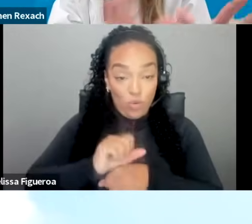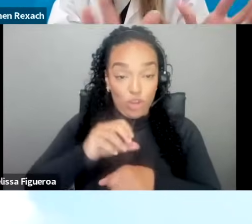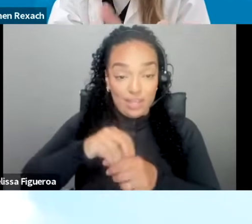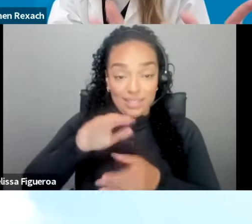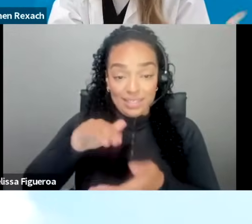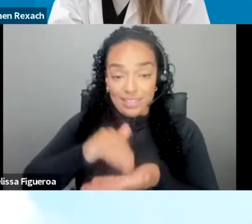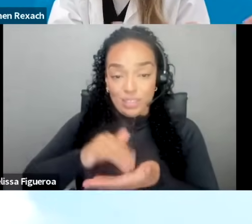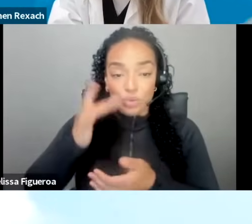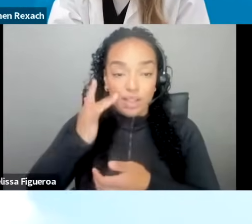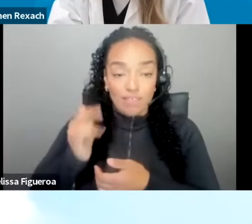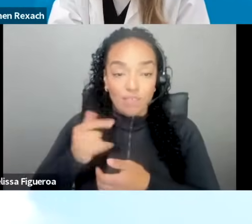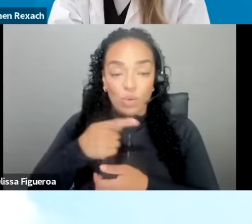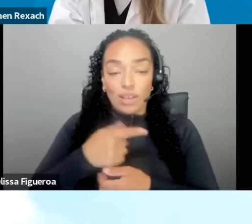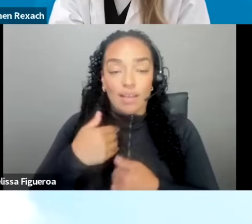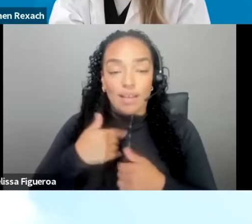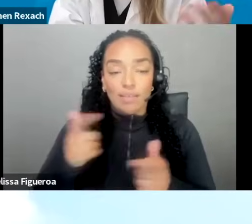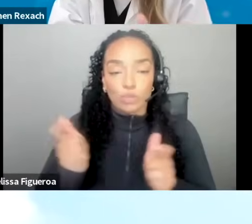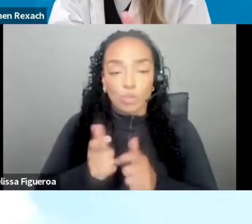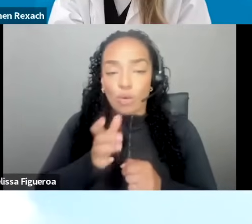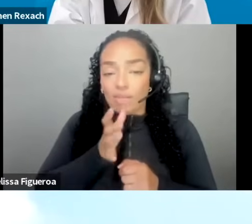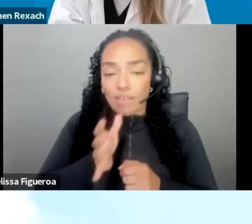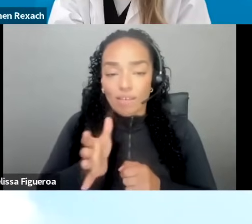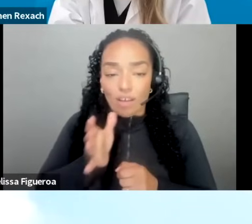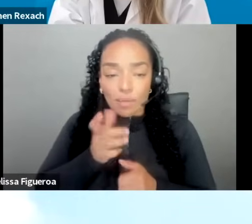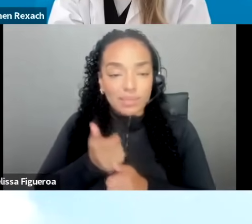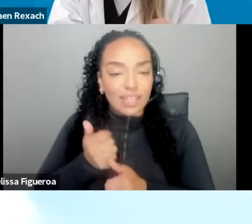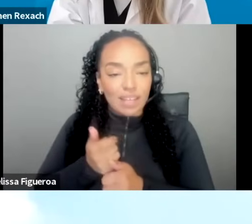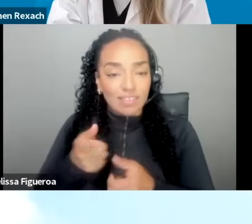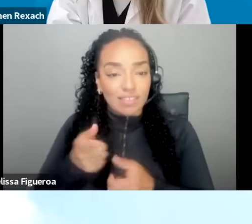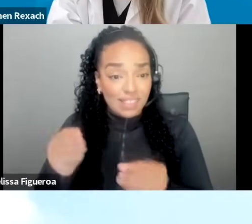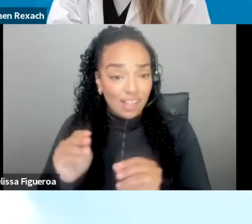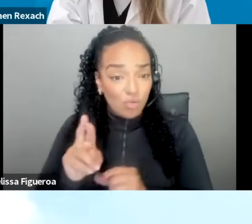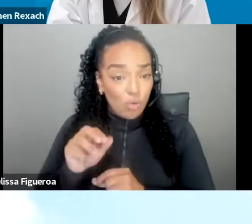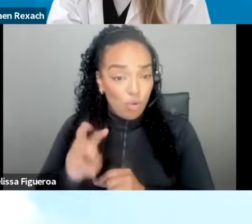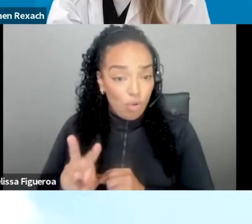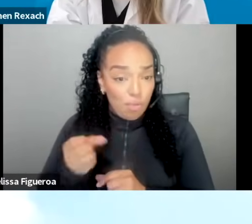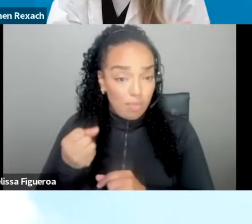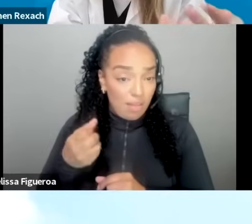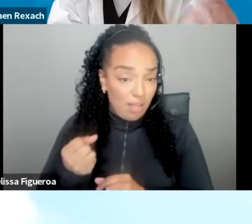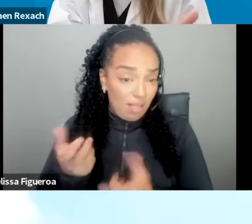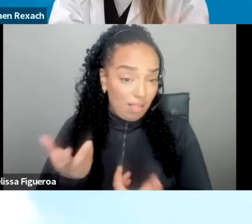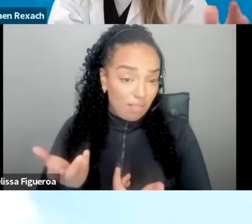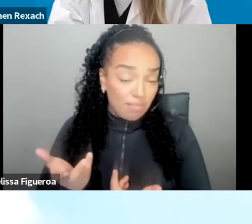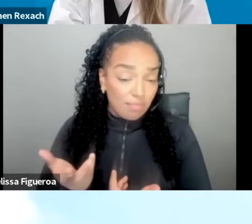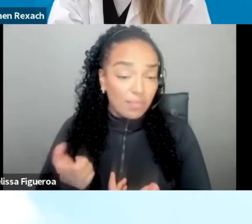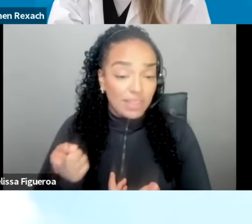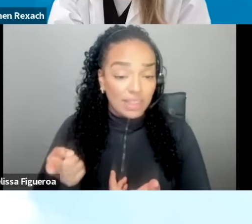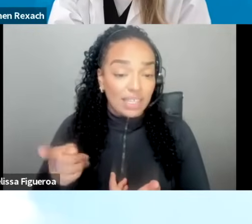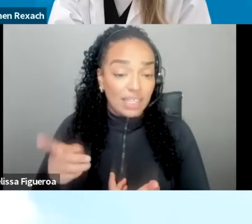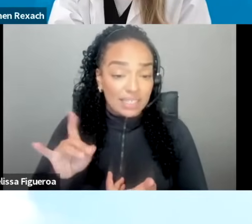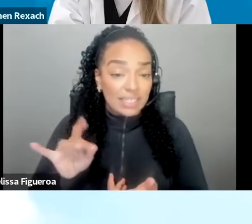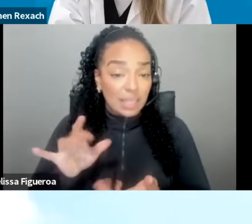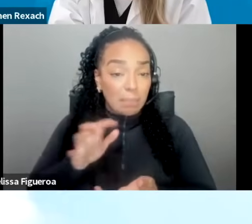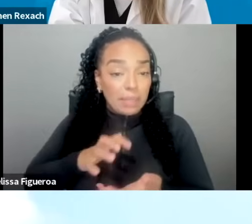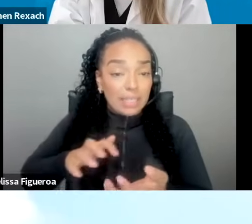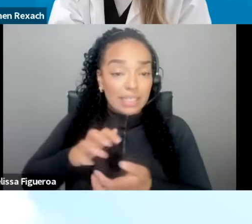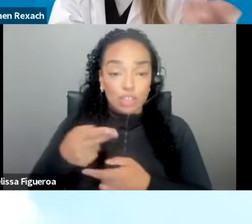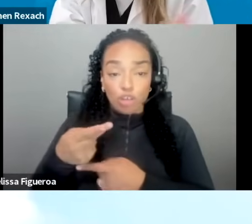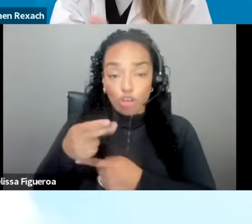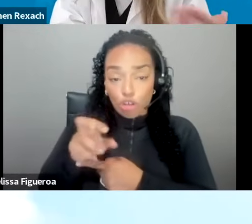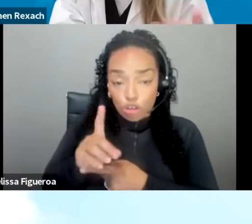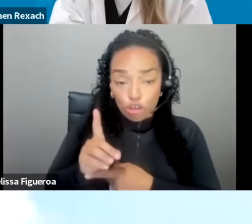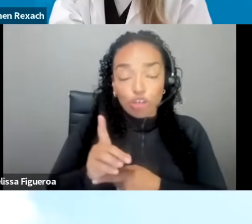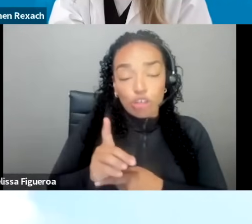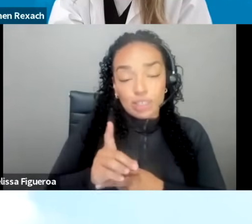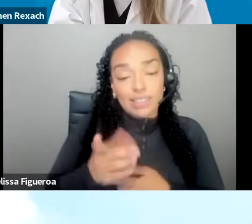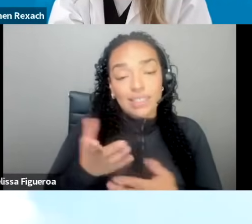were a lot of small farms where they would typically sell raw milk. And they had mixed herds and things, and what the